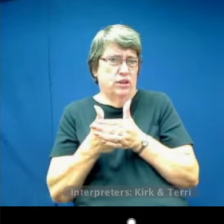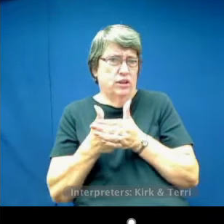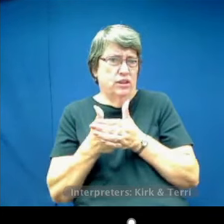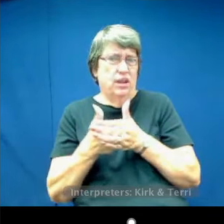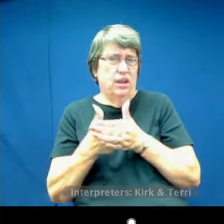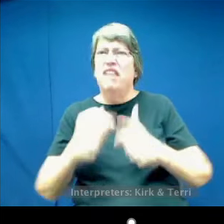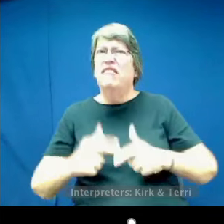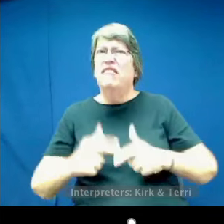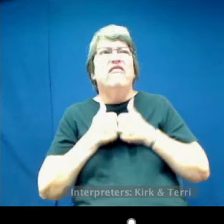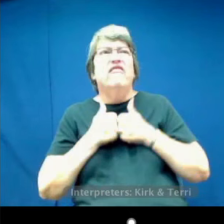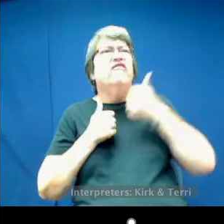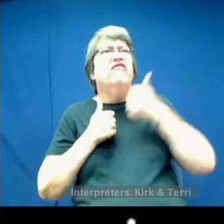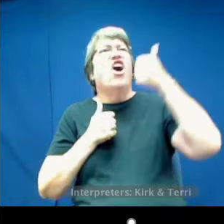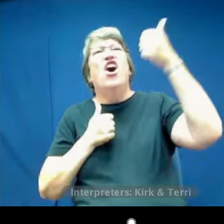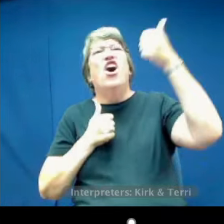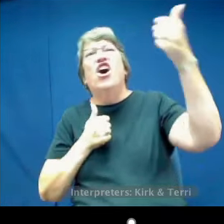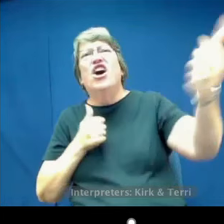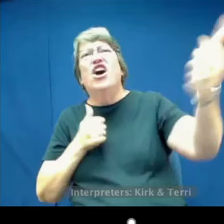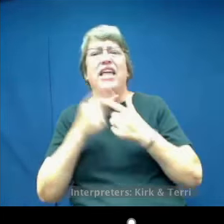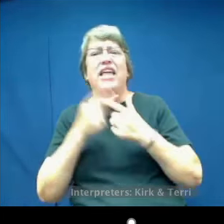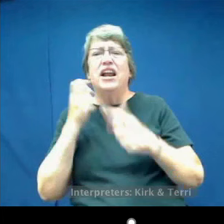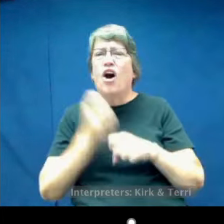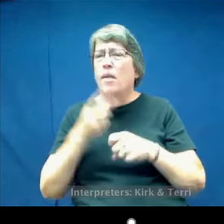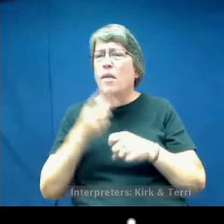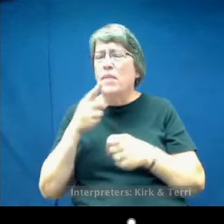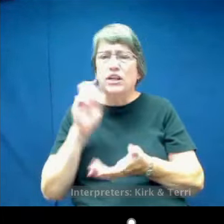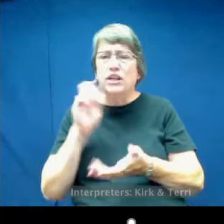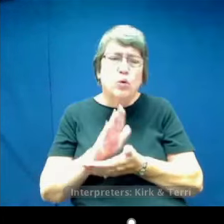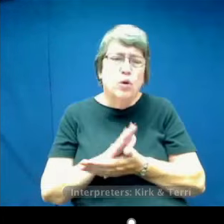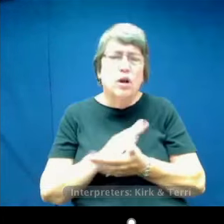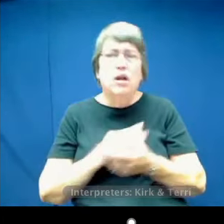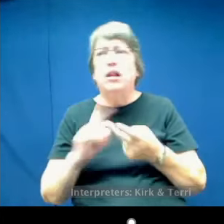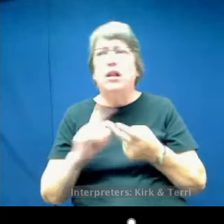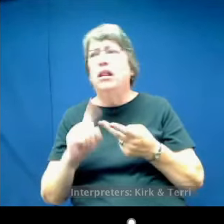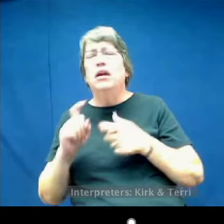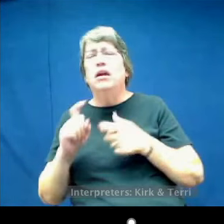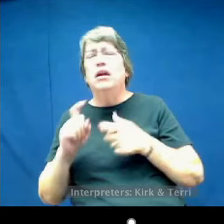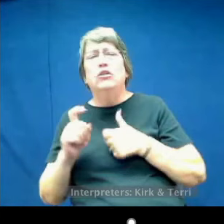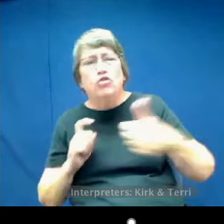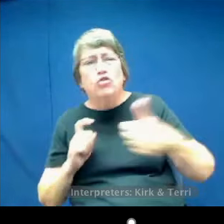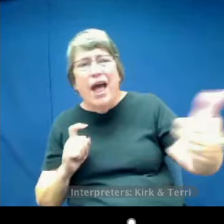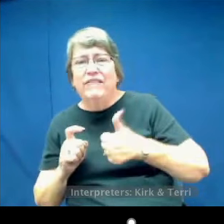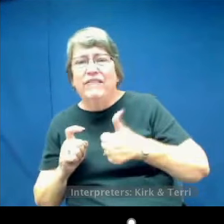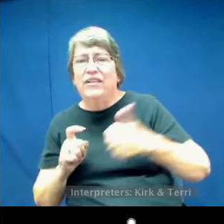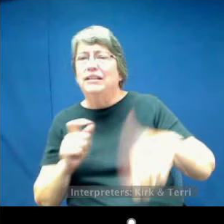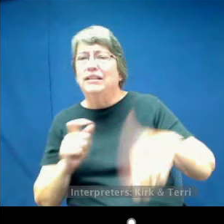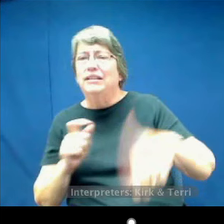school and travel to get any kind of joint physical custody.